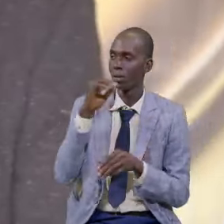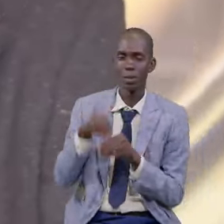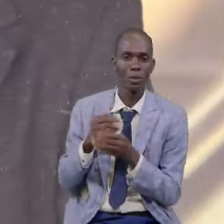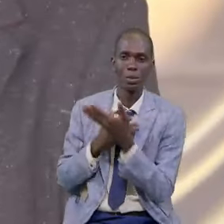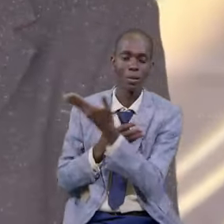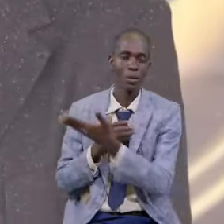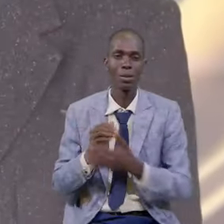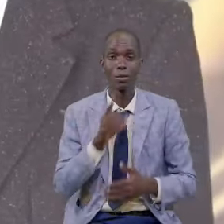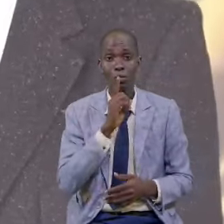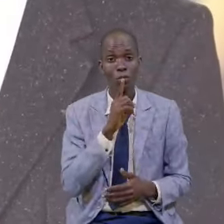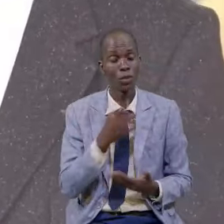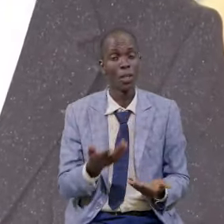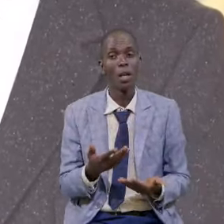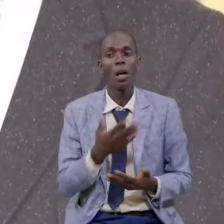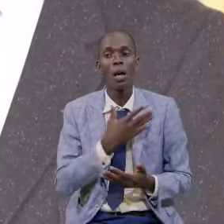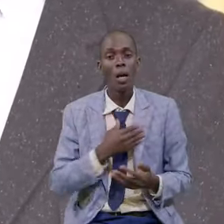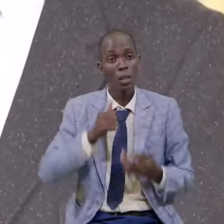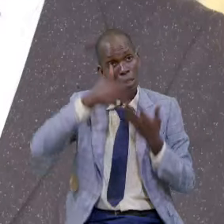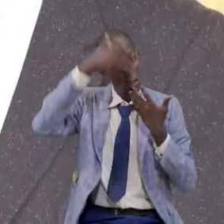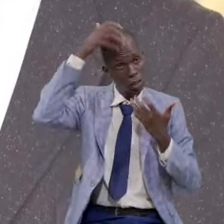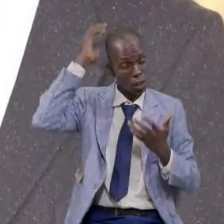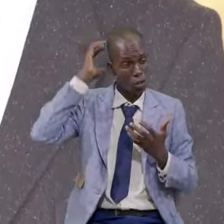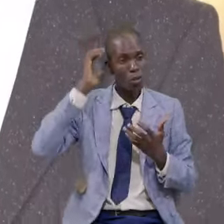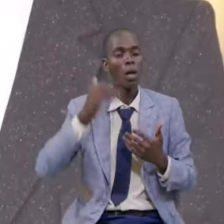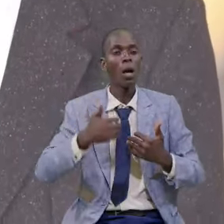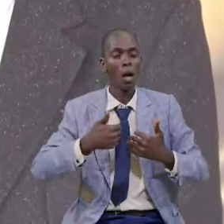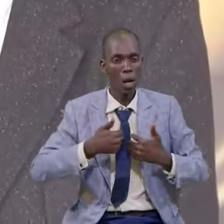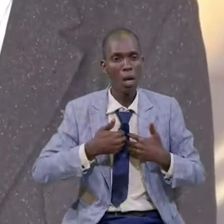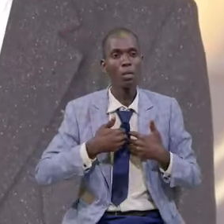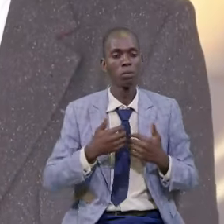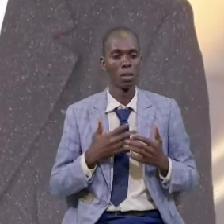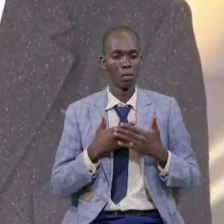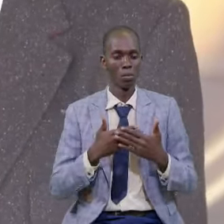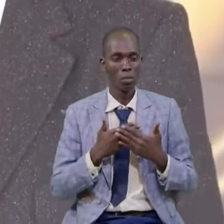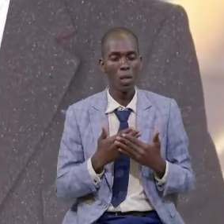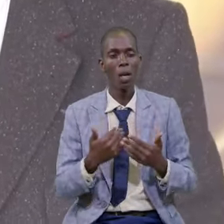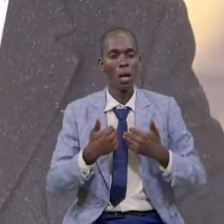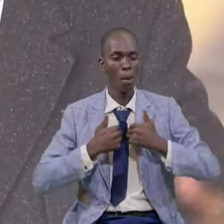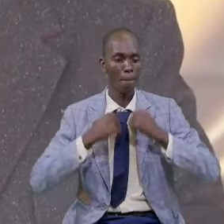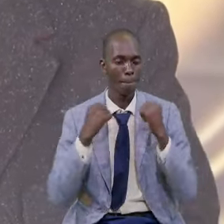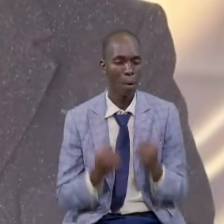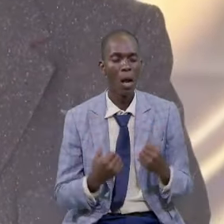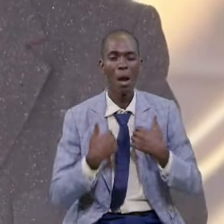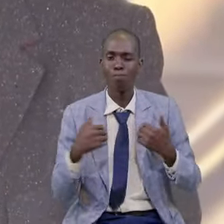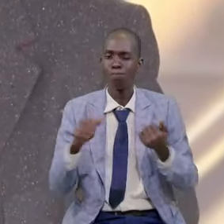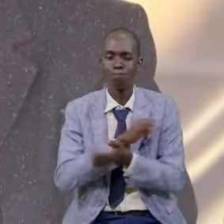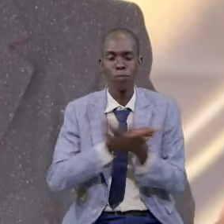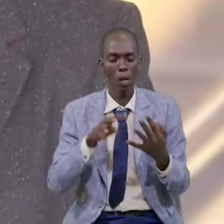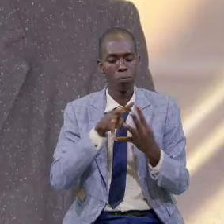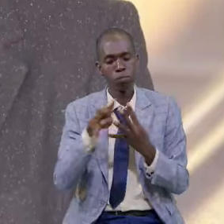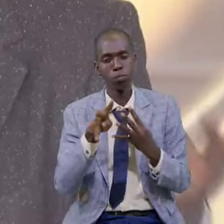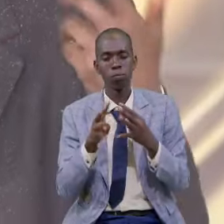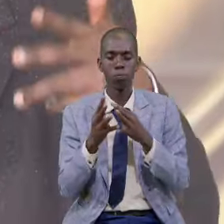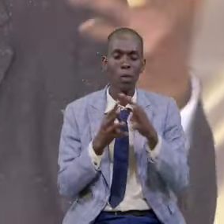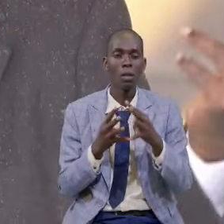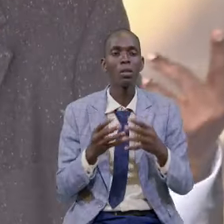A lion has life, has power, has destructive power. And the shadow of a